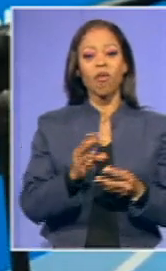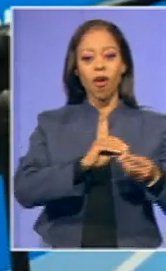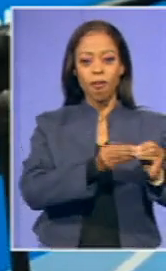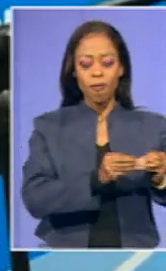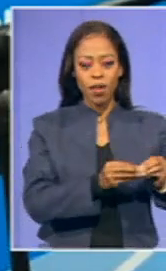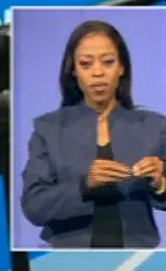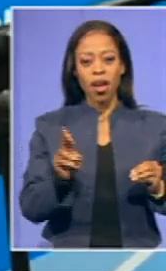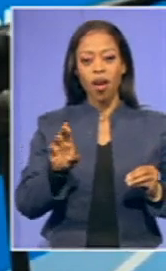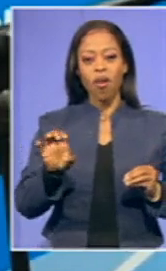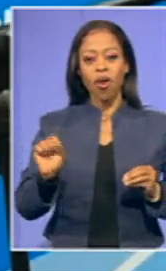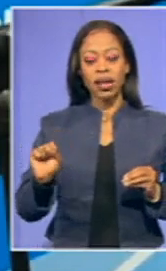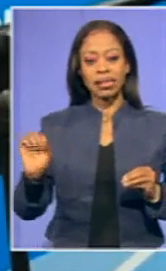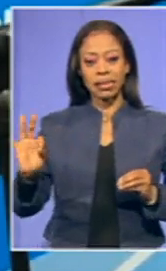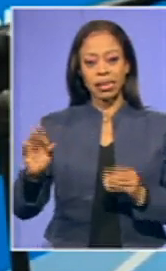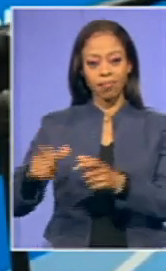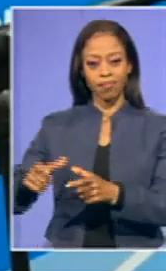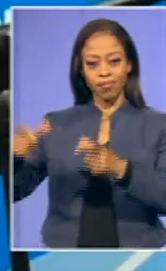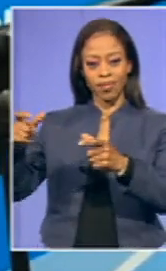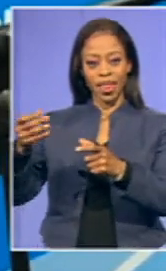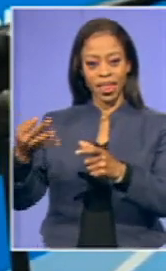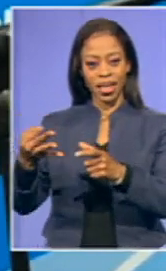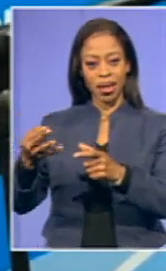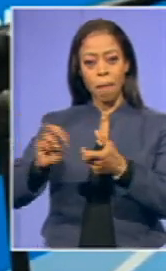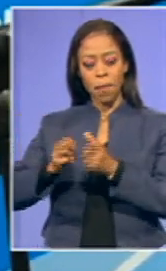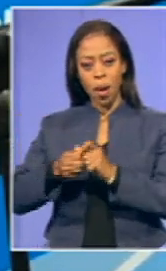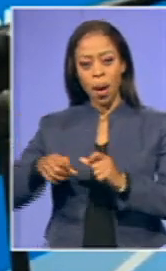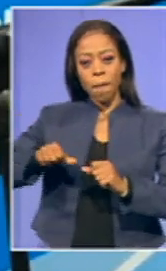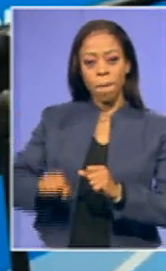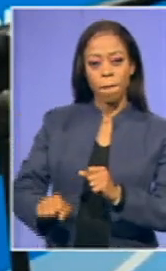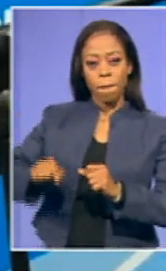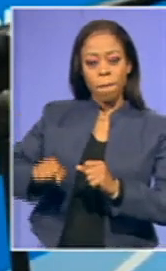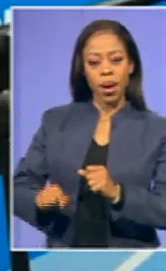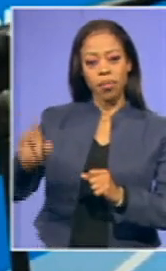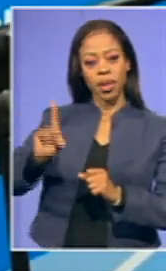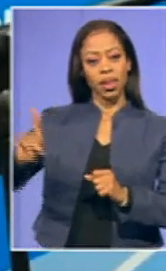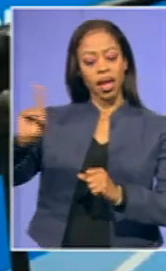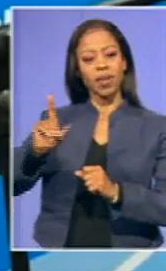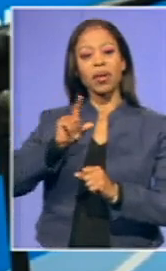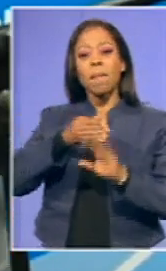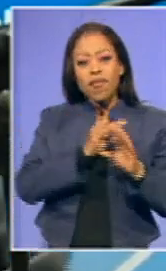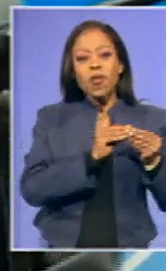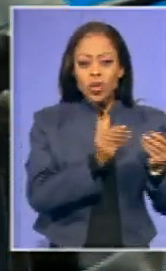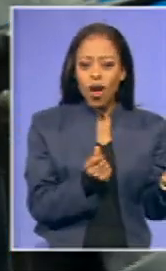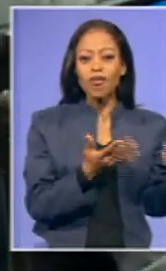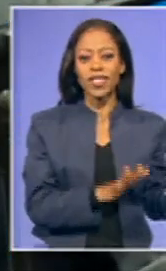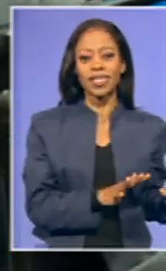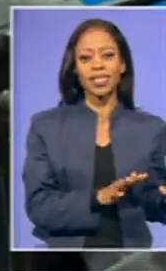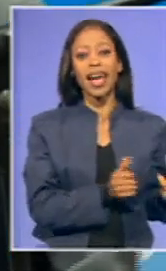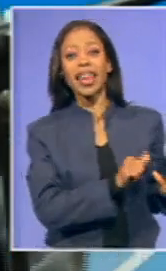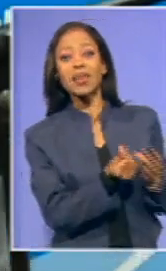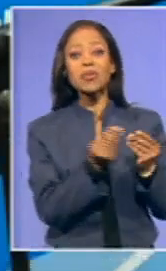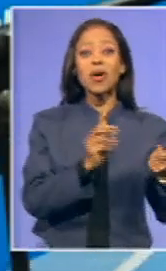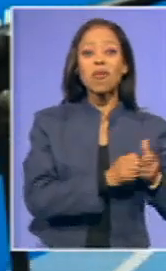RES 3, there could be a problem of a pump in Durban Heights, which we resolved successfully. Right after resolving the